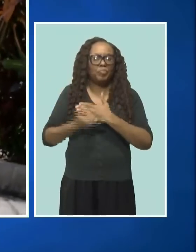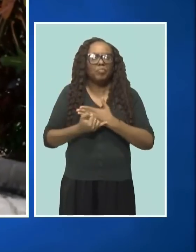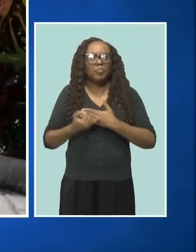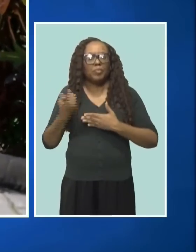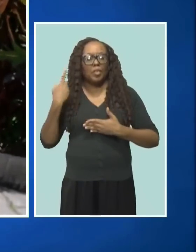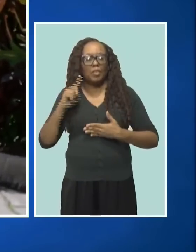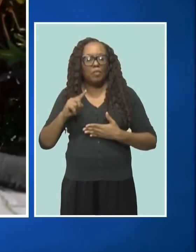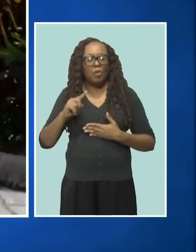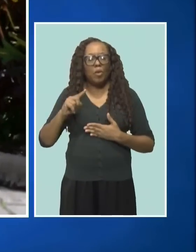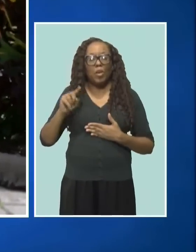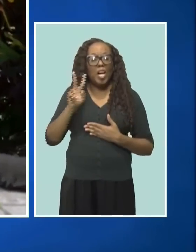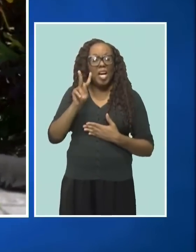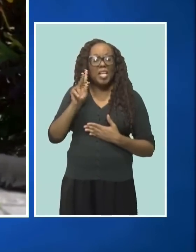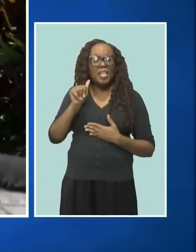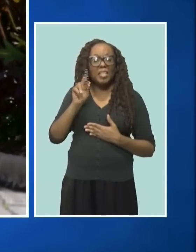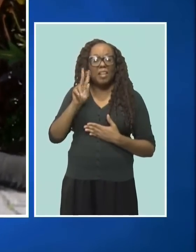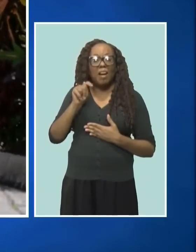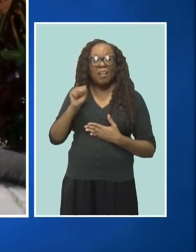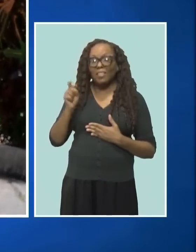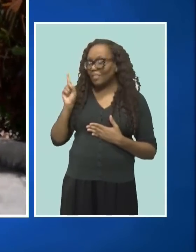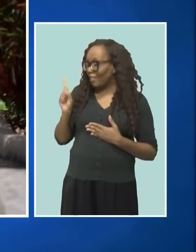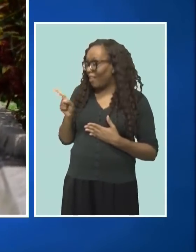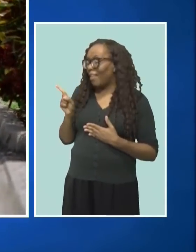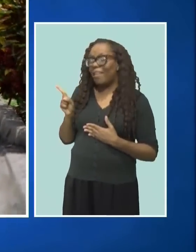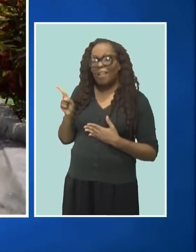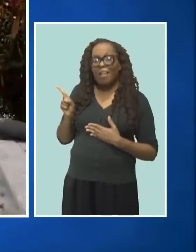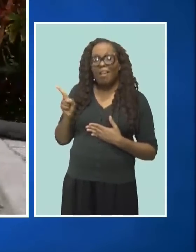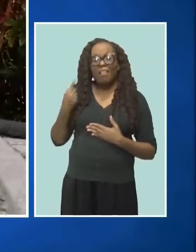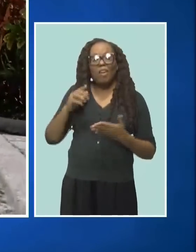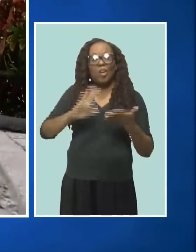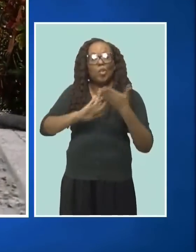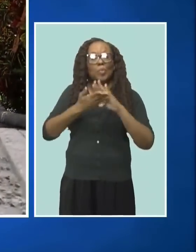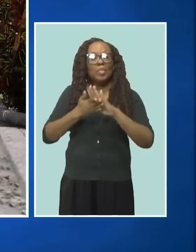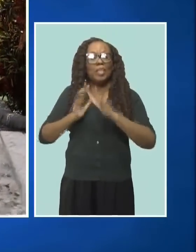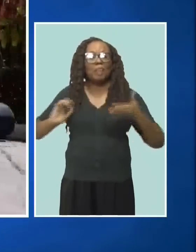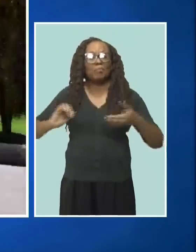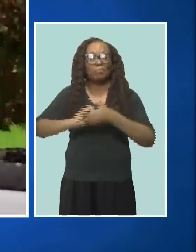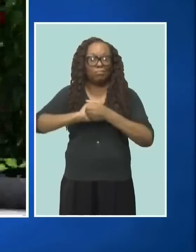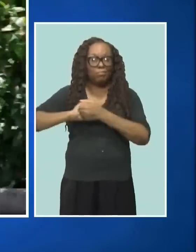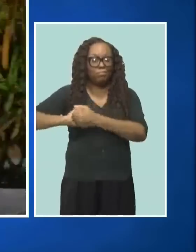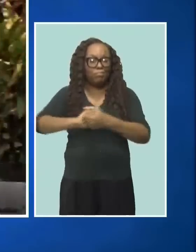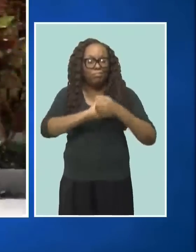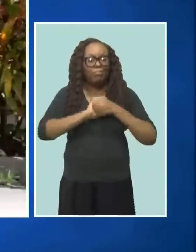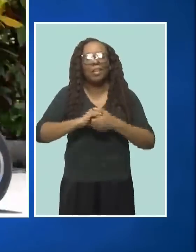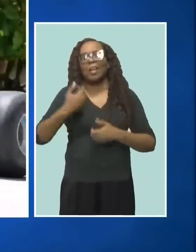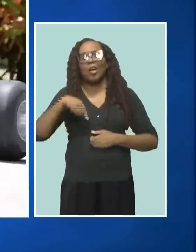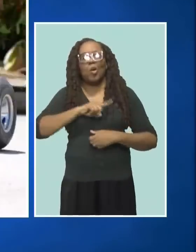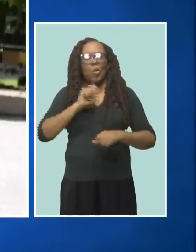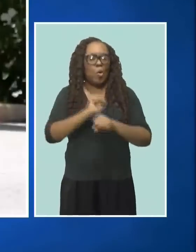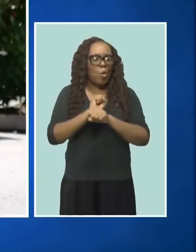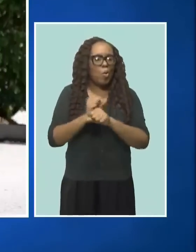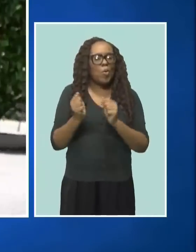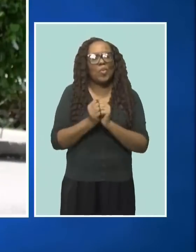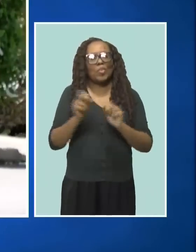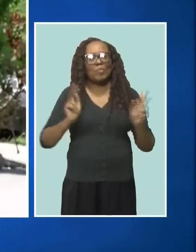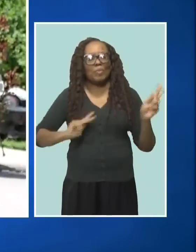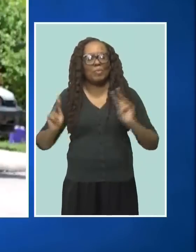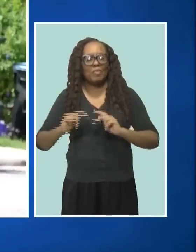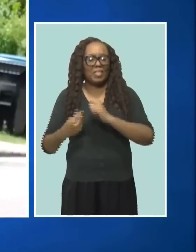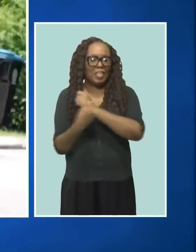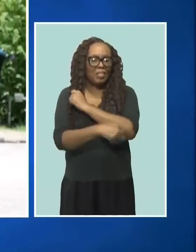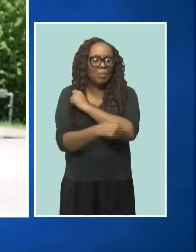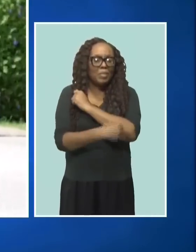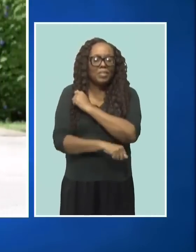unity and camaraderie back to my neighborhood. And it was successful as we were able to work with members from not only Archall, but